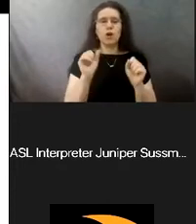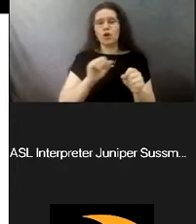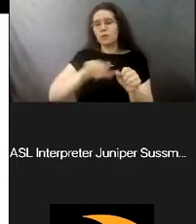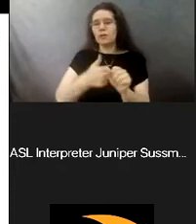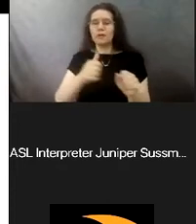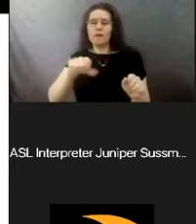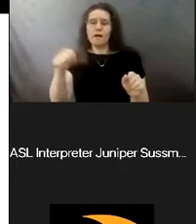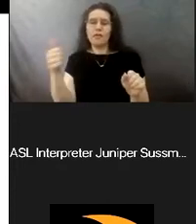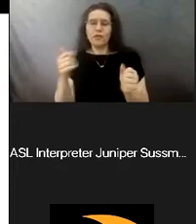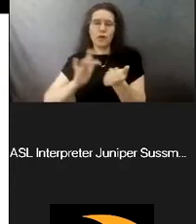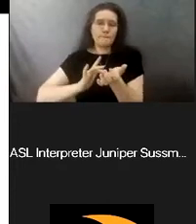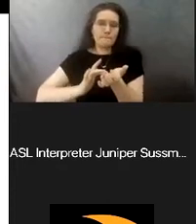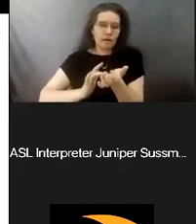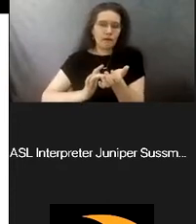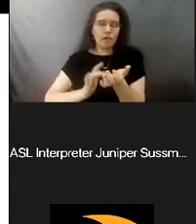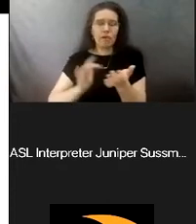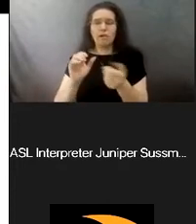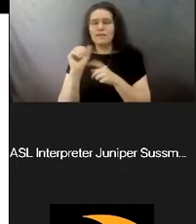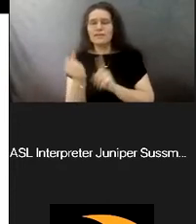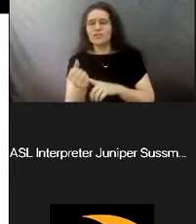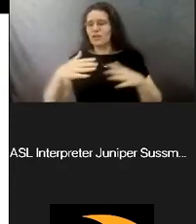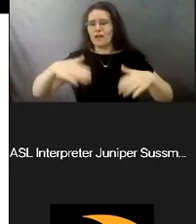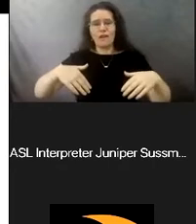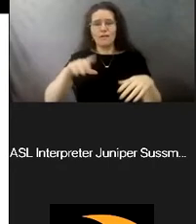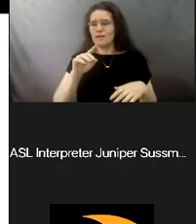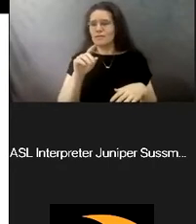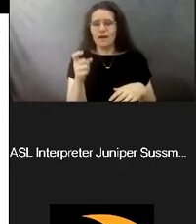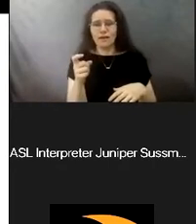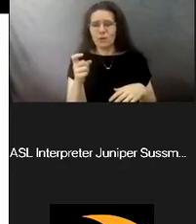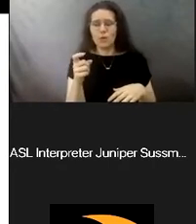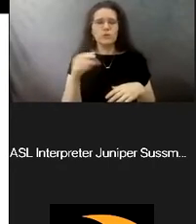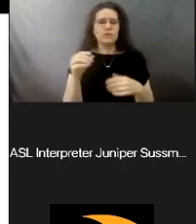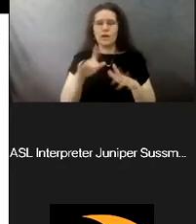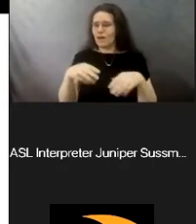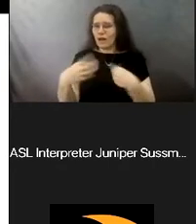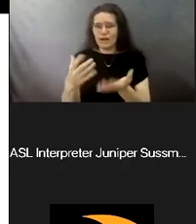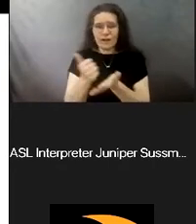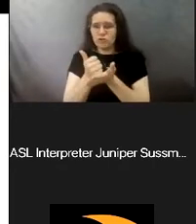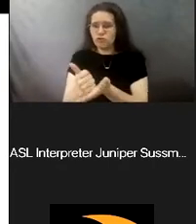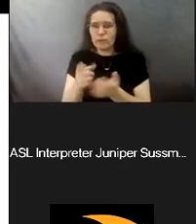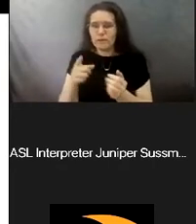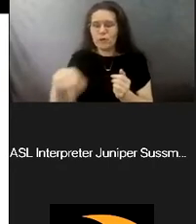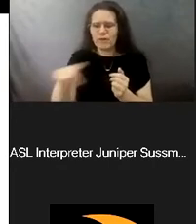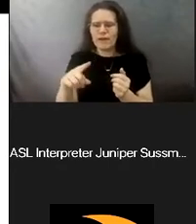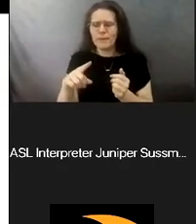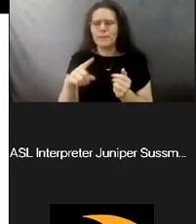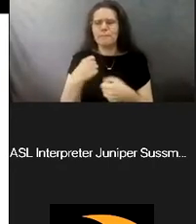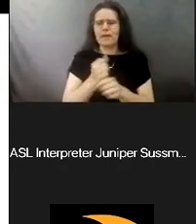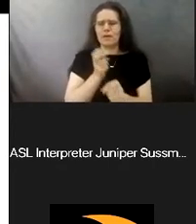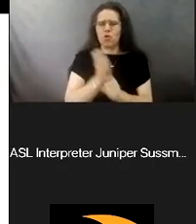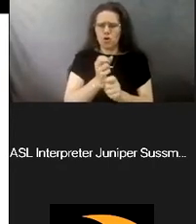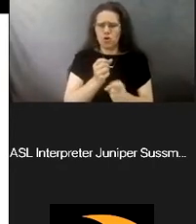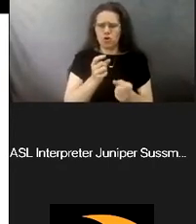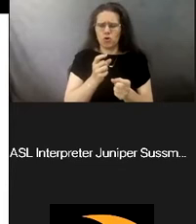are undiagnosed and not being treated right now that can actually cause or impede one's ability to learn or learn